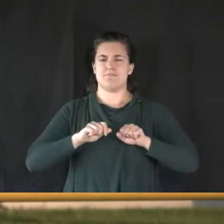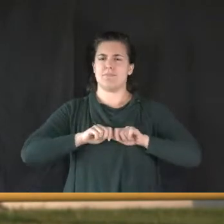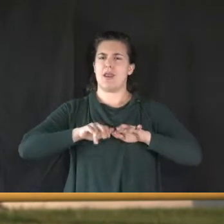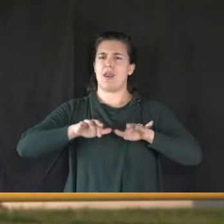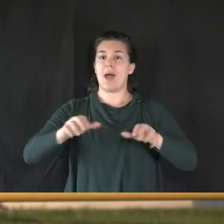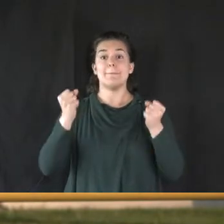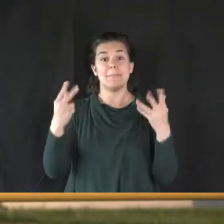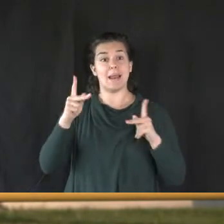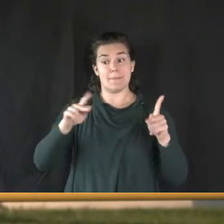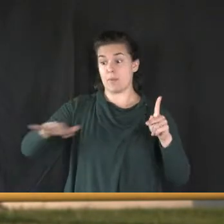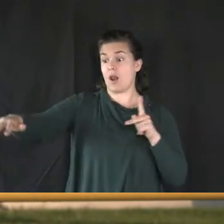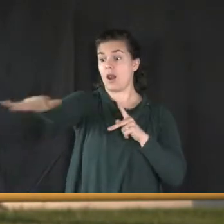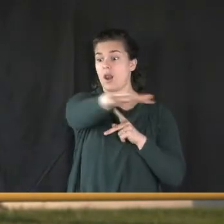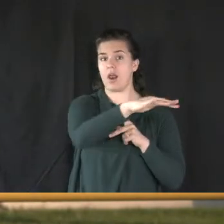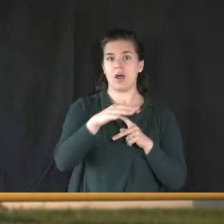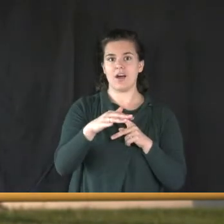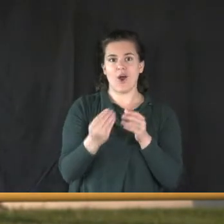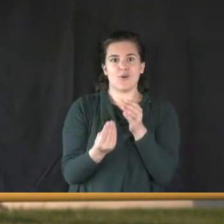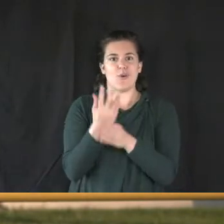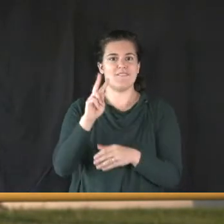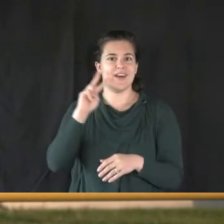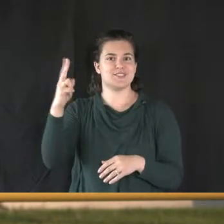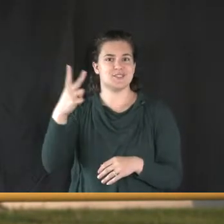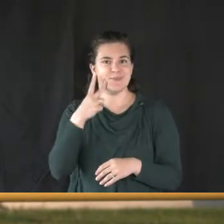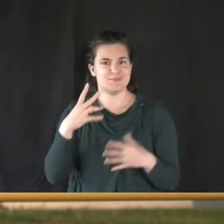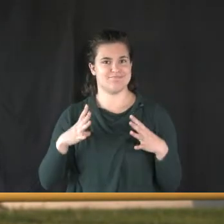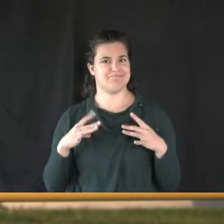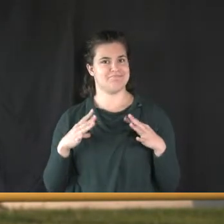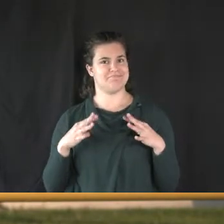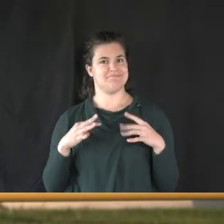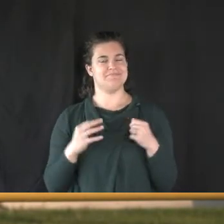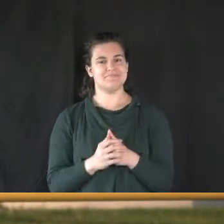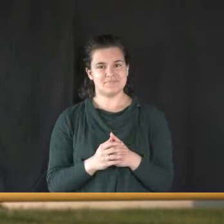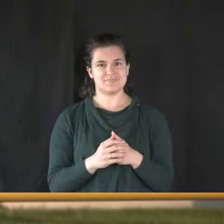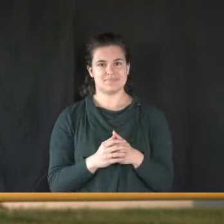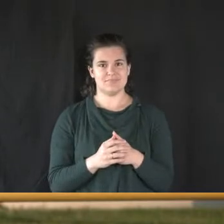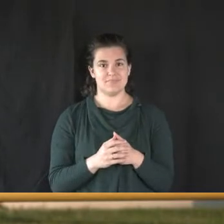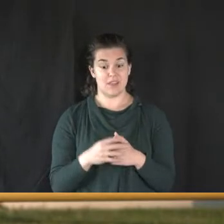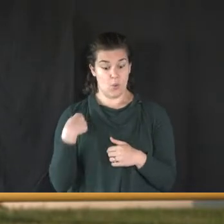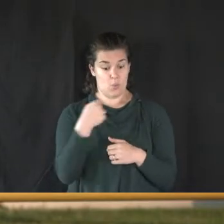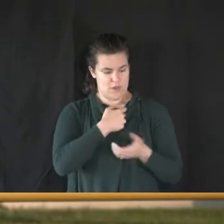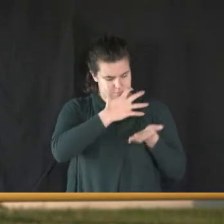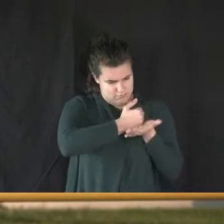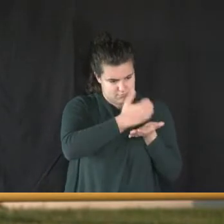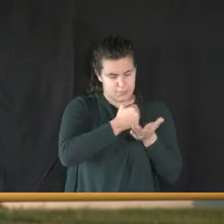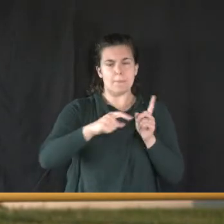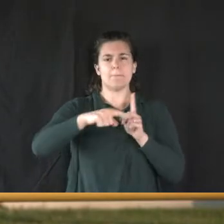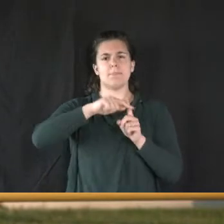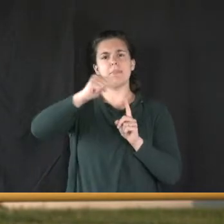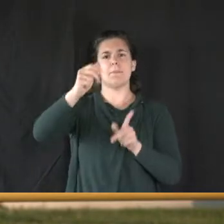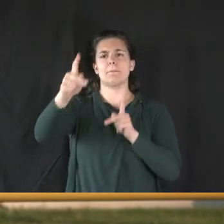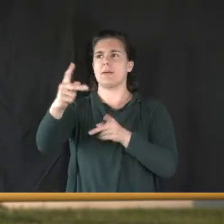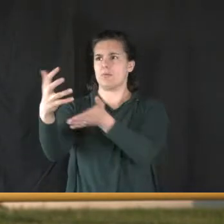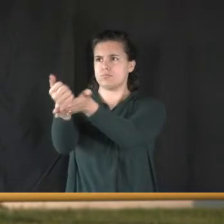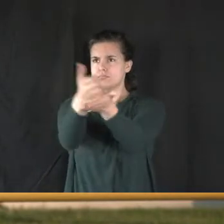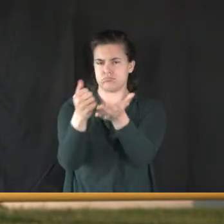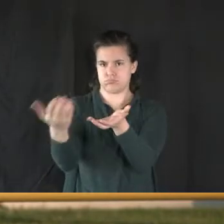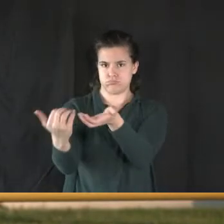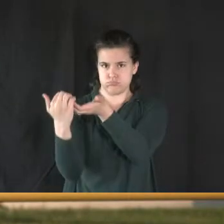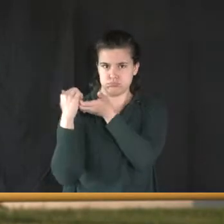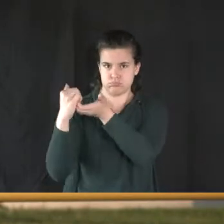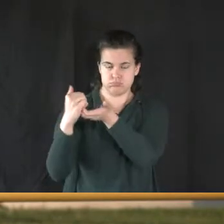vegetables. We, along with others in our community, have raised funds for innovative classrooms in